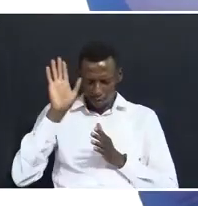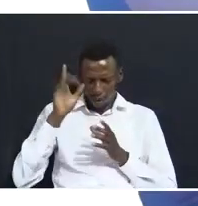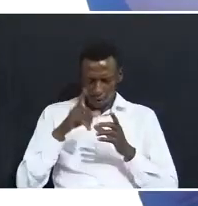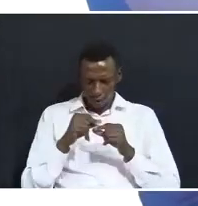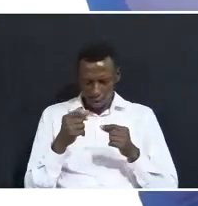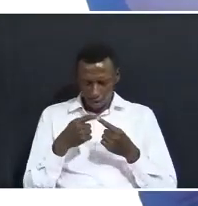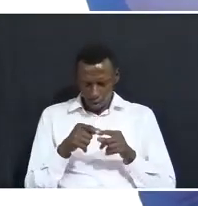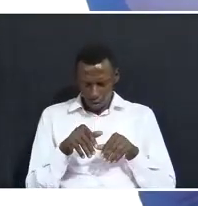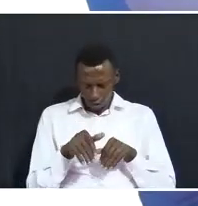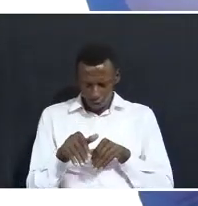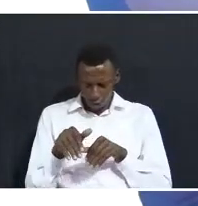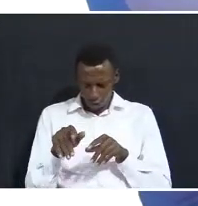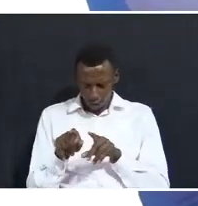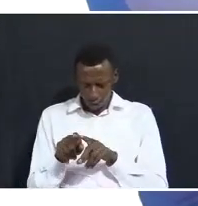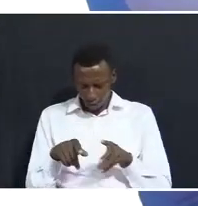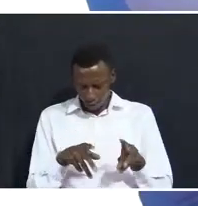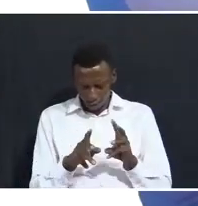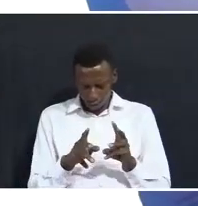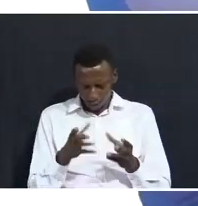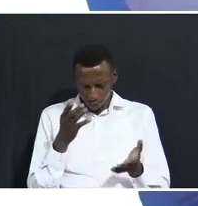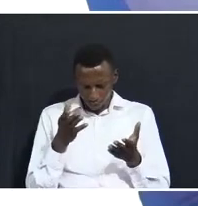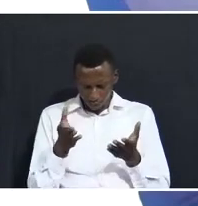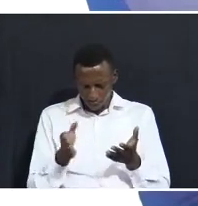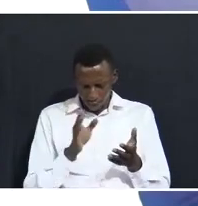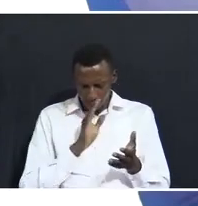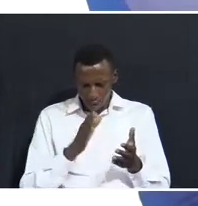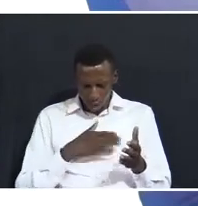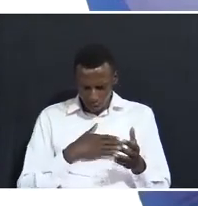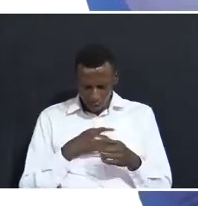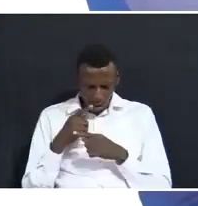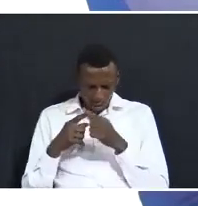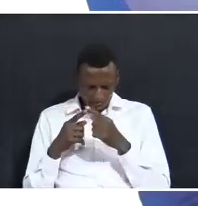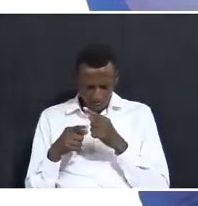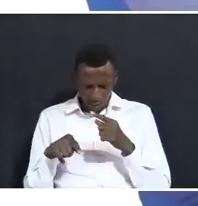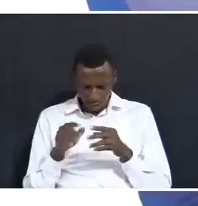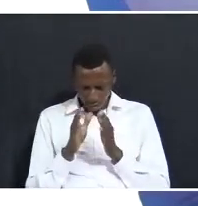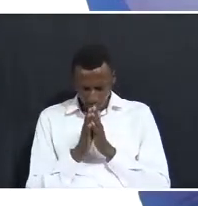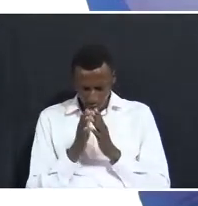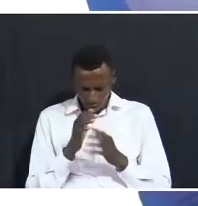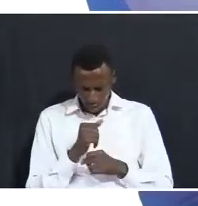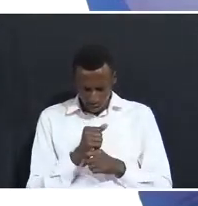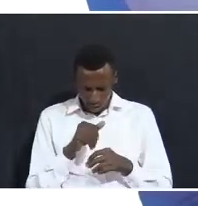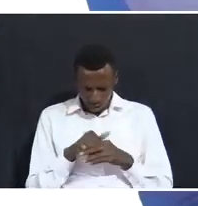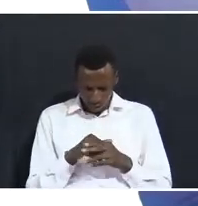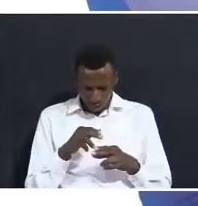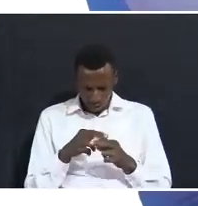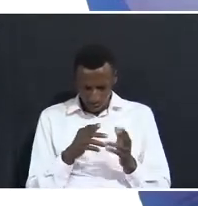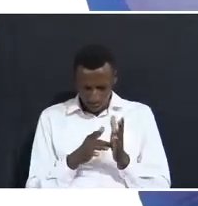May this be our experience, for we pray and trust in Jesus' name.